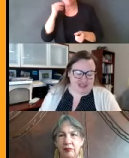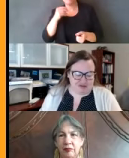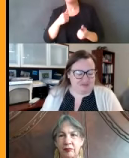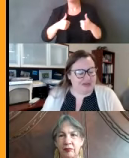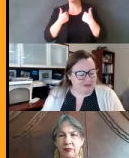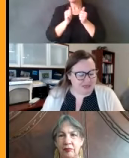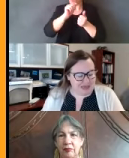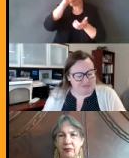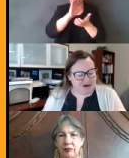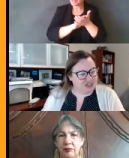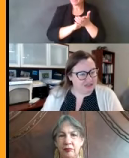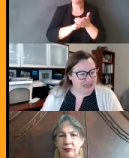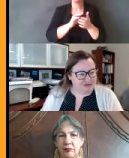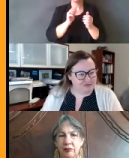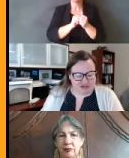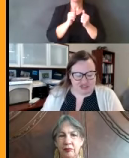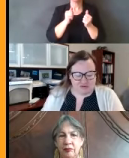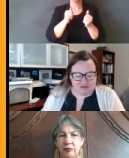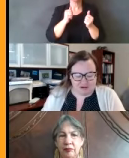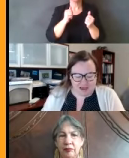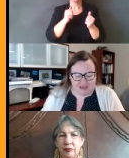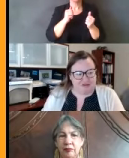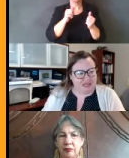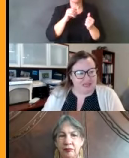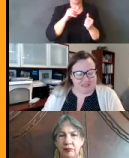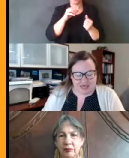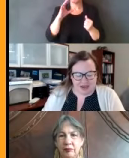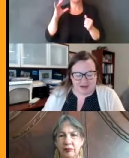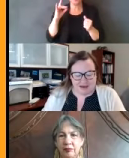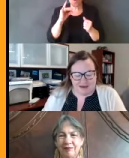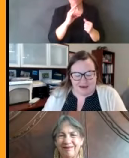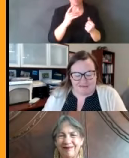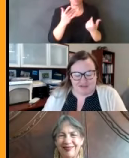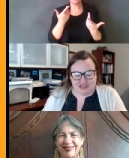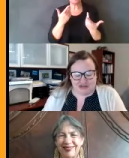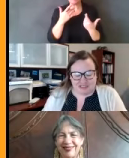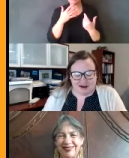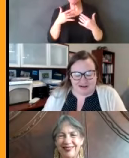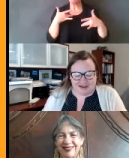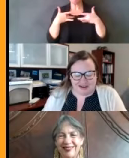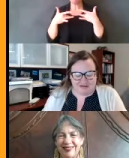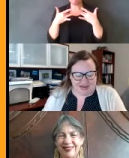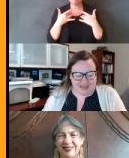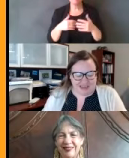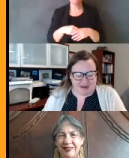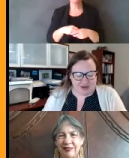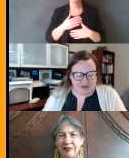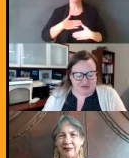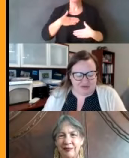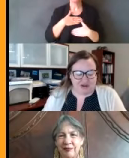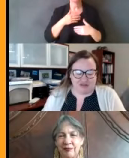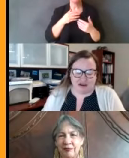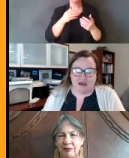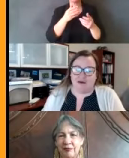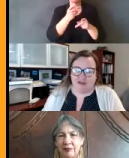husband and a cute but yippy and marginally housebroken Chihuahua. I can relate to that. She enjoys gardening, writing, and